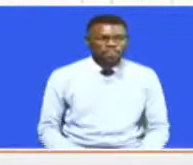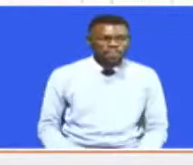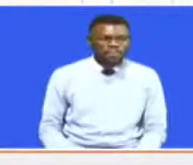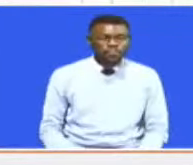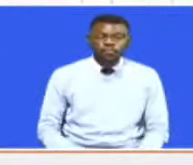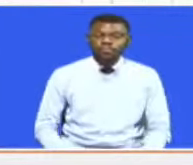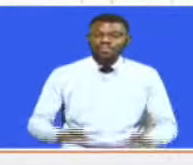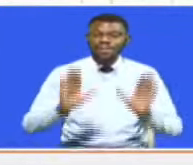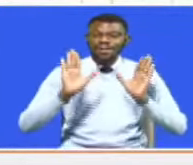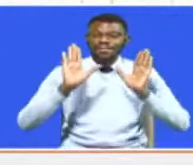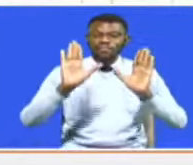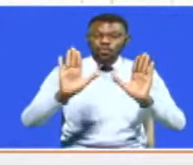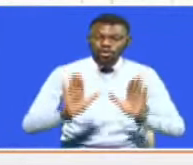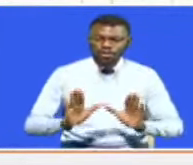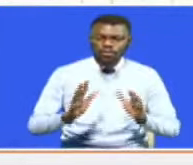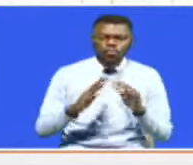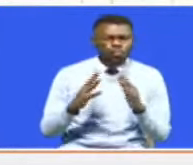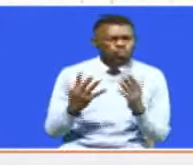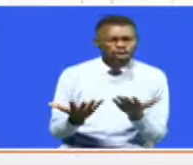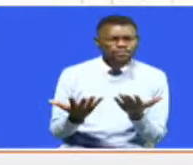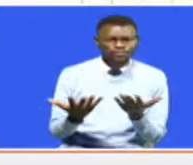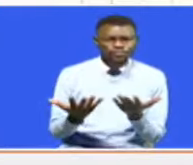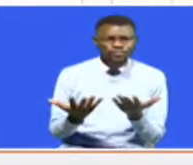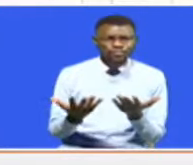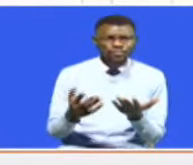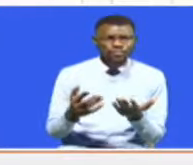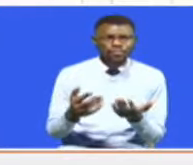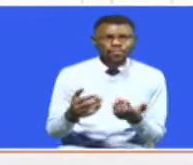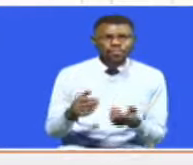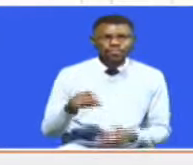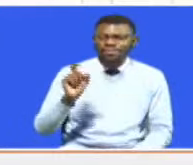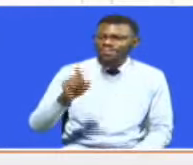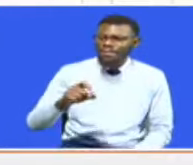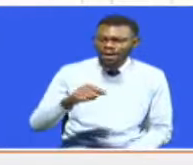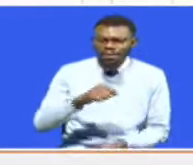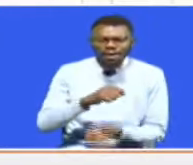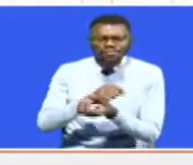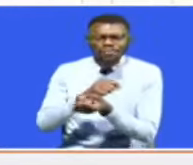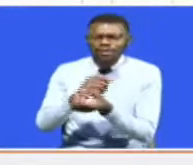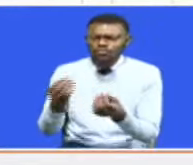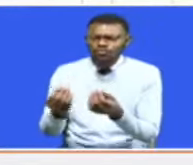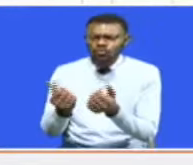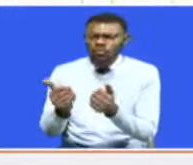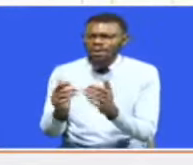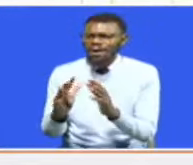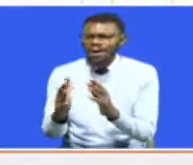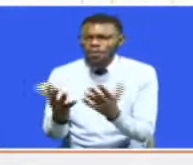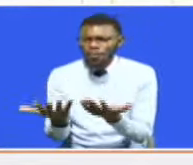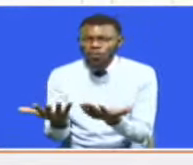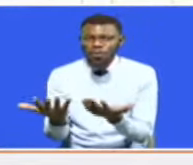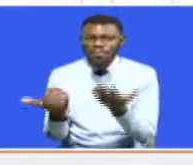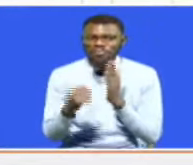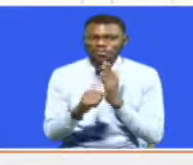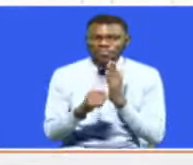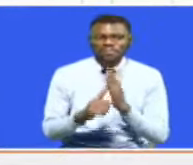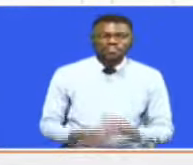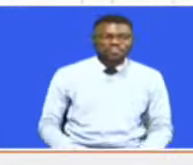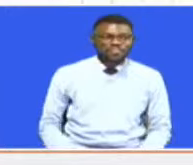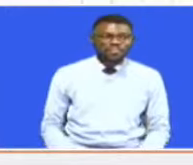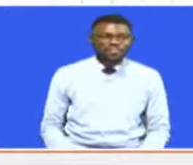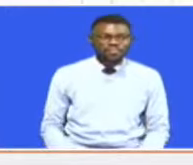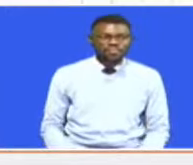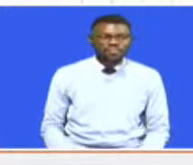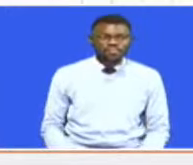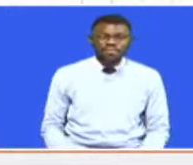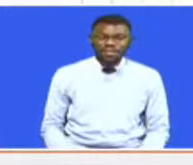thing is that it's to expound, then how do we get out of that kind of